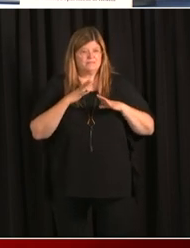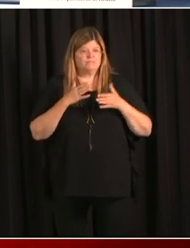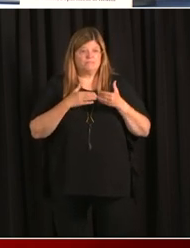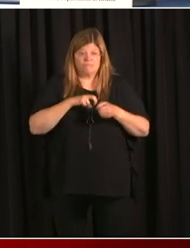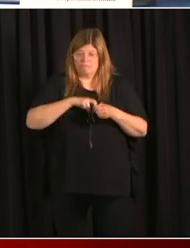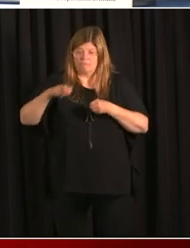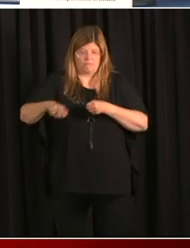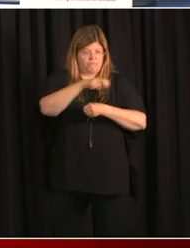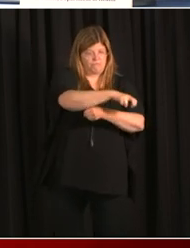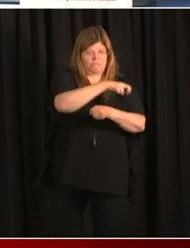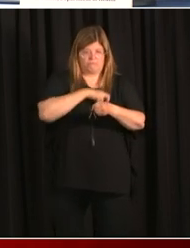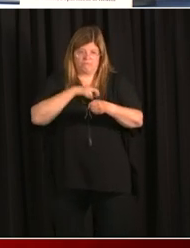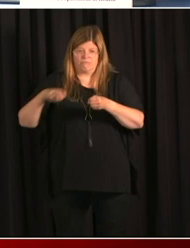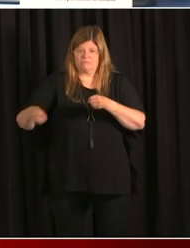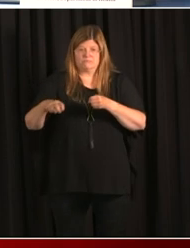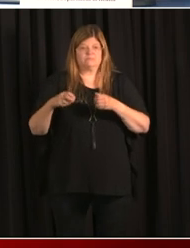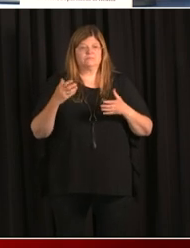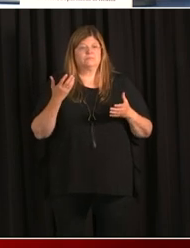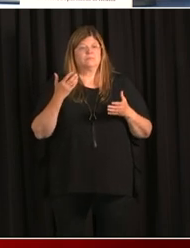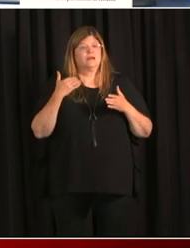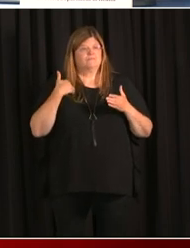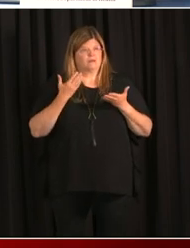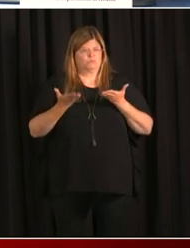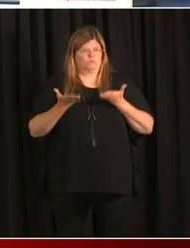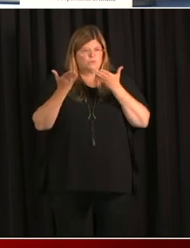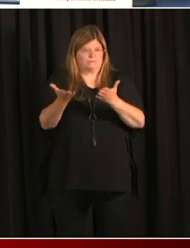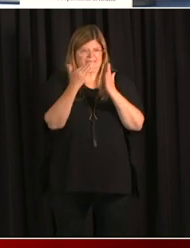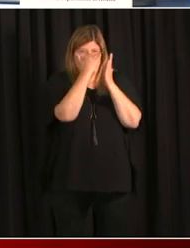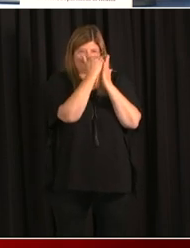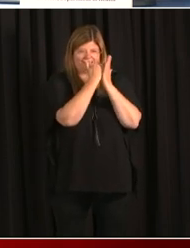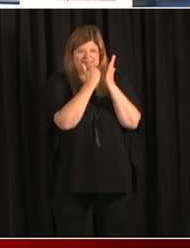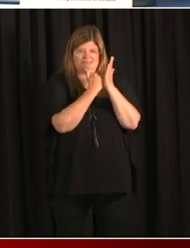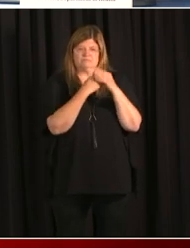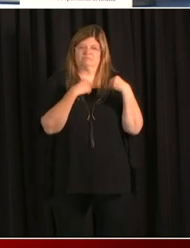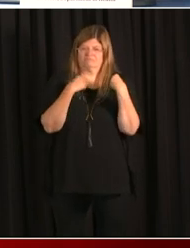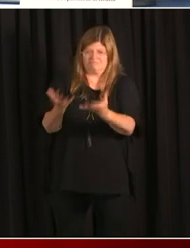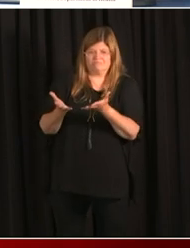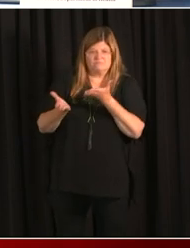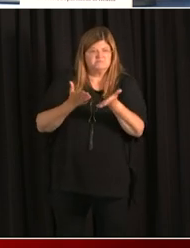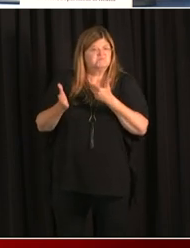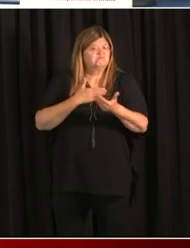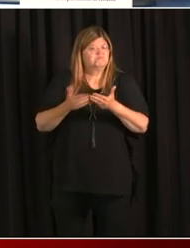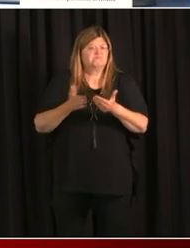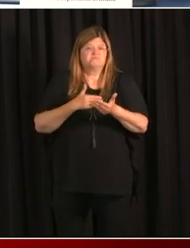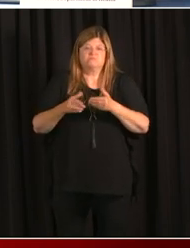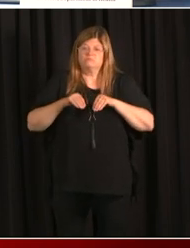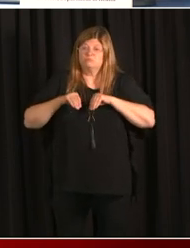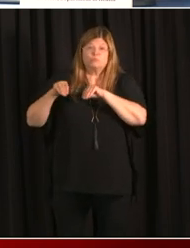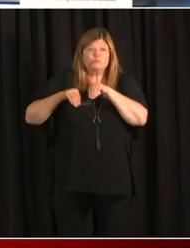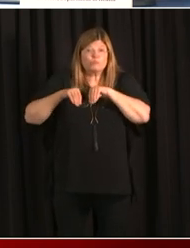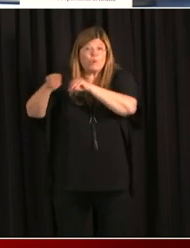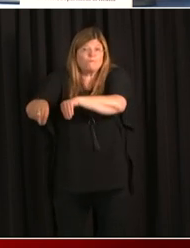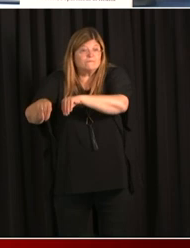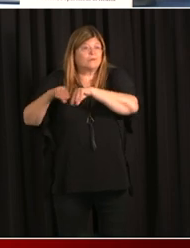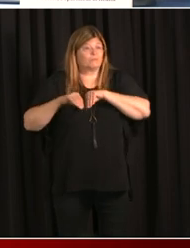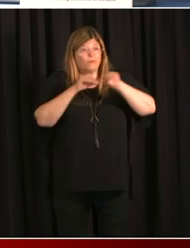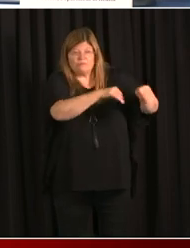are listed on linkudmv.org are able to provide services regardless of the individual's